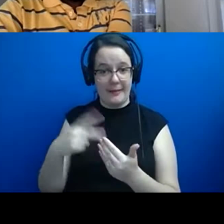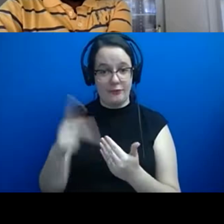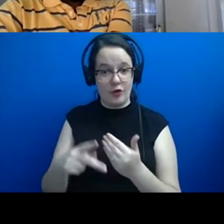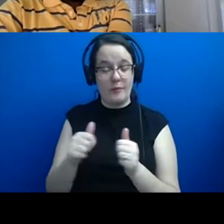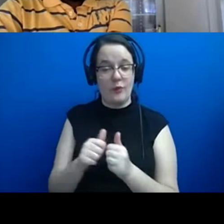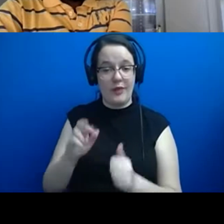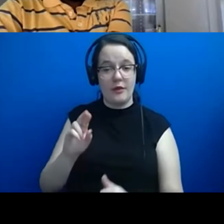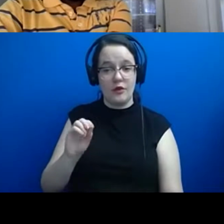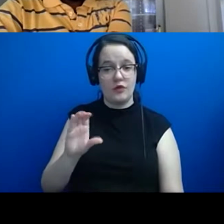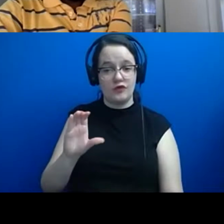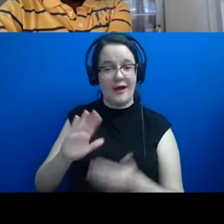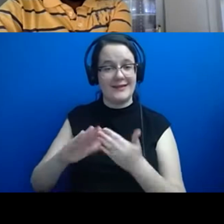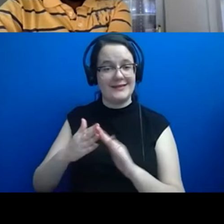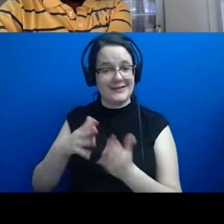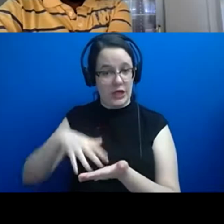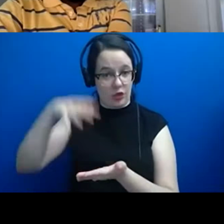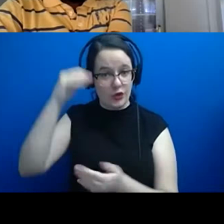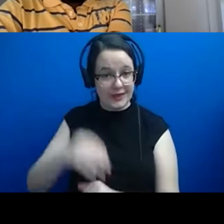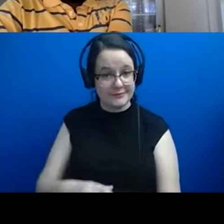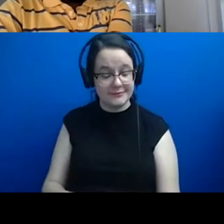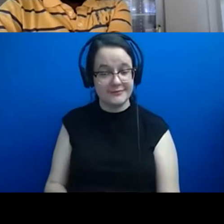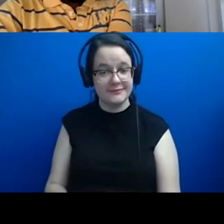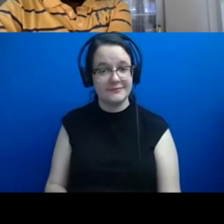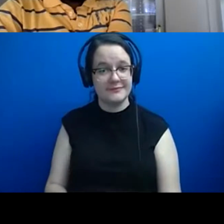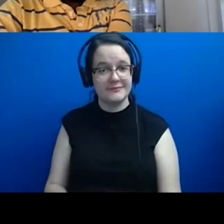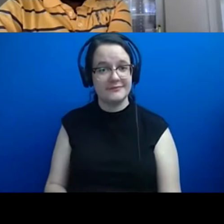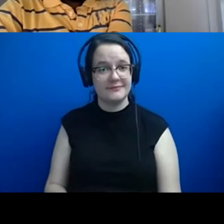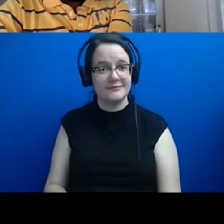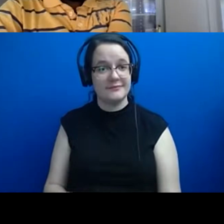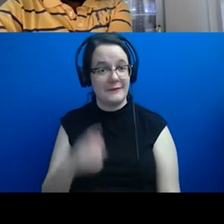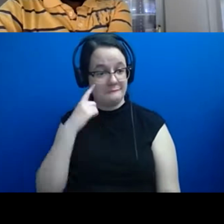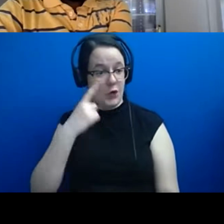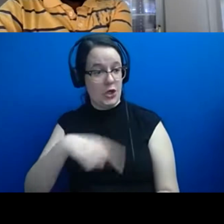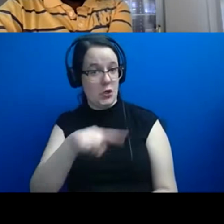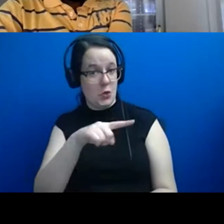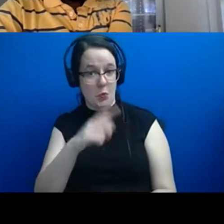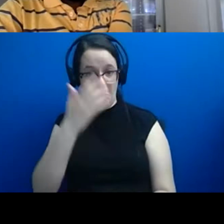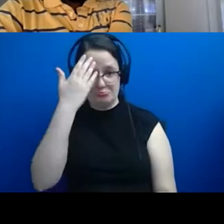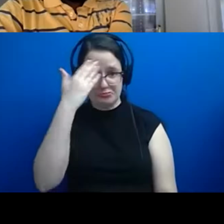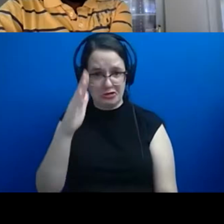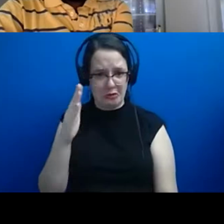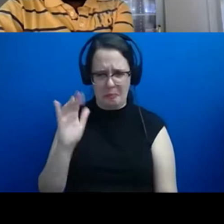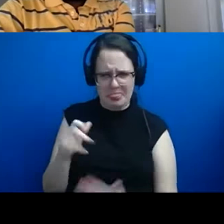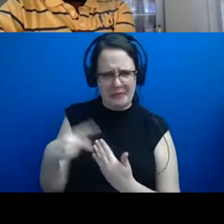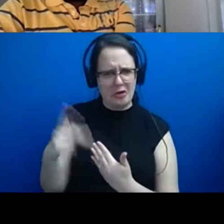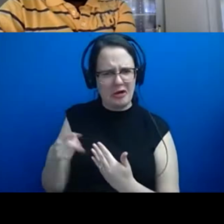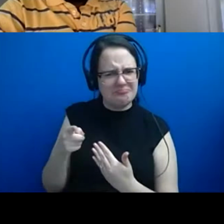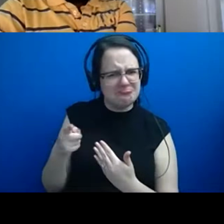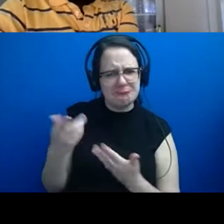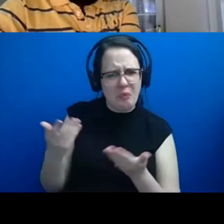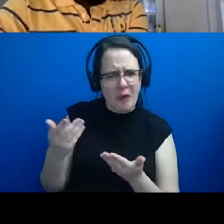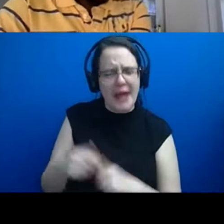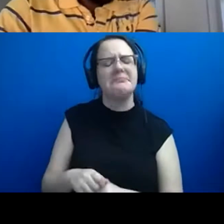Learning Pods. And for those of you who don't know what that program is, it's